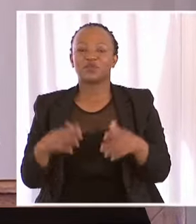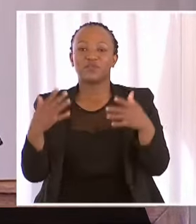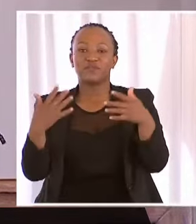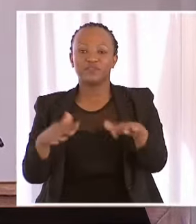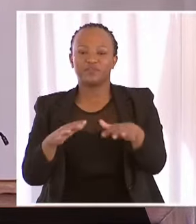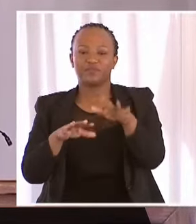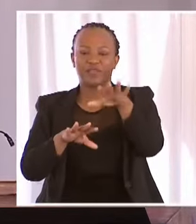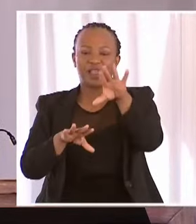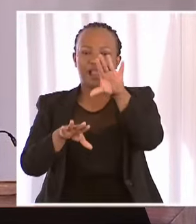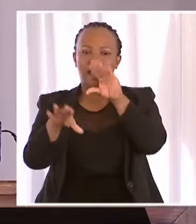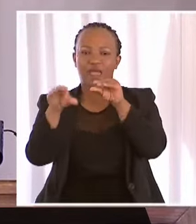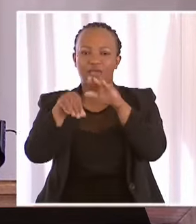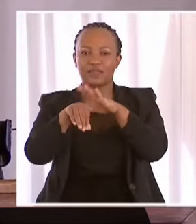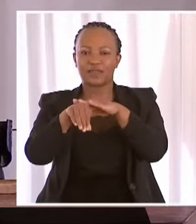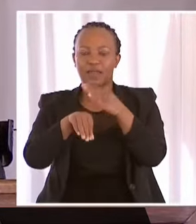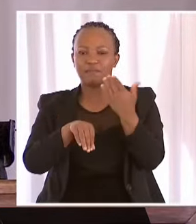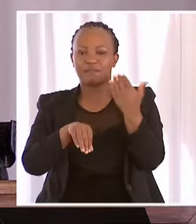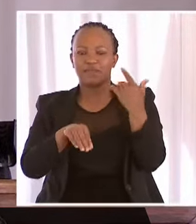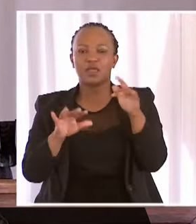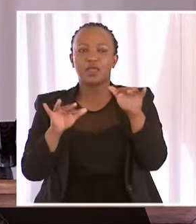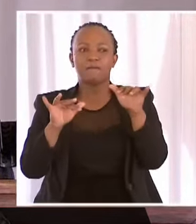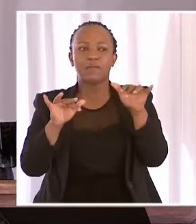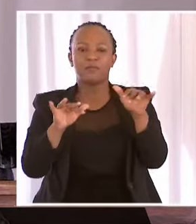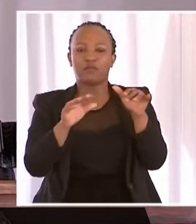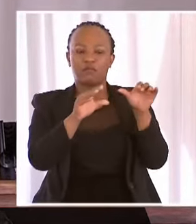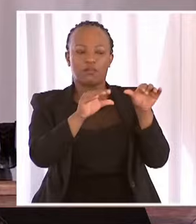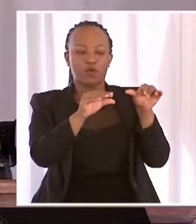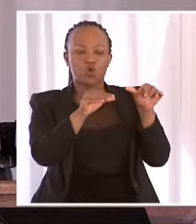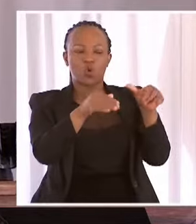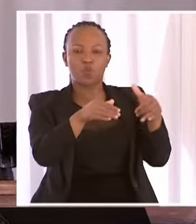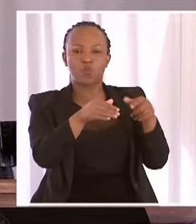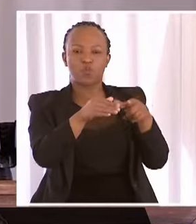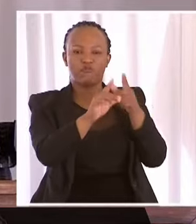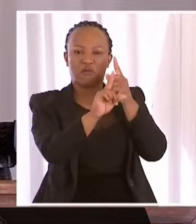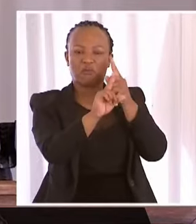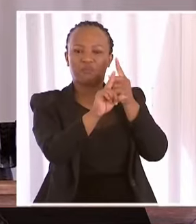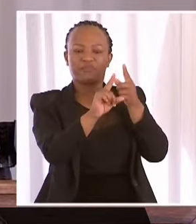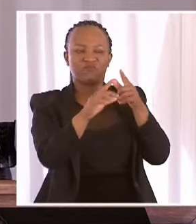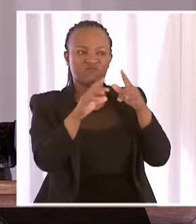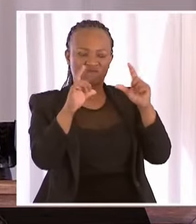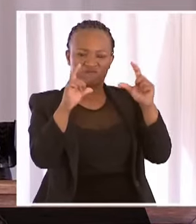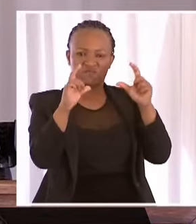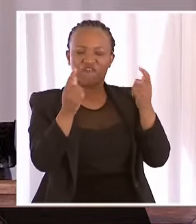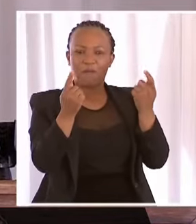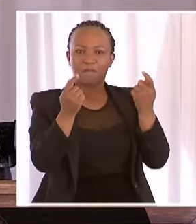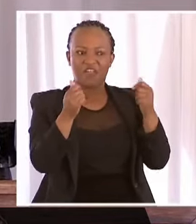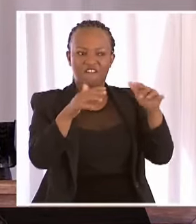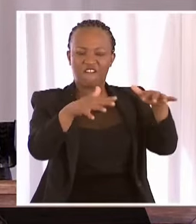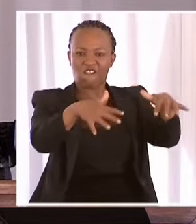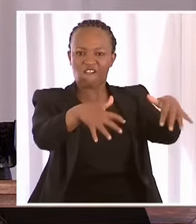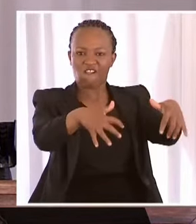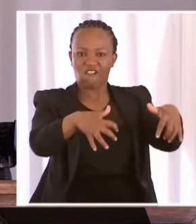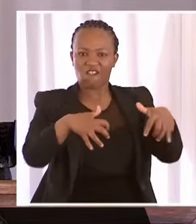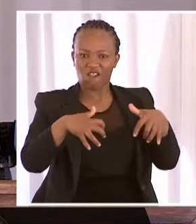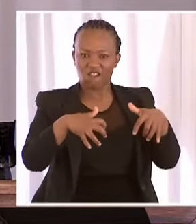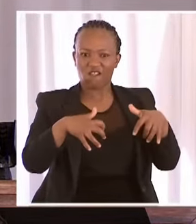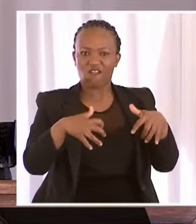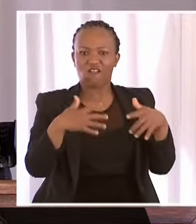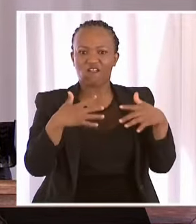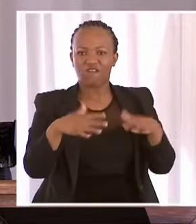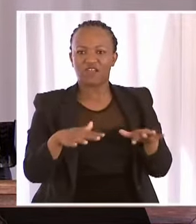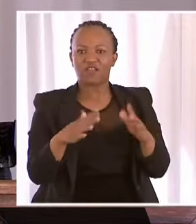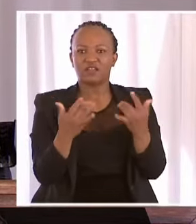when runaway capitalism in its highest imperialist phase has become